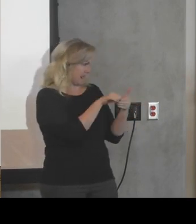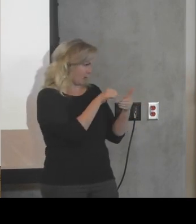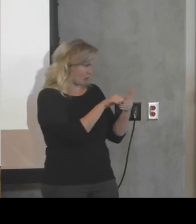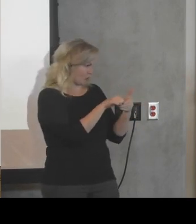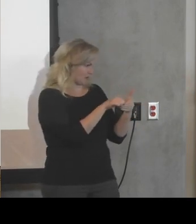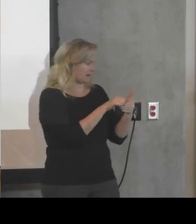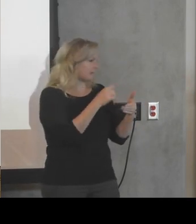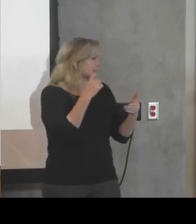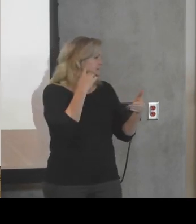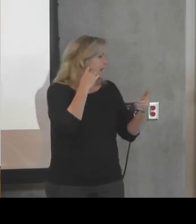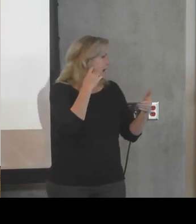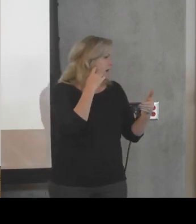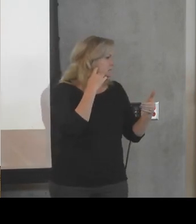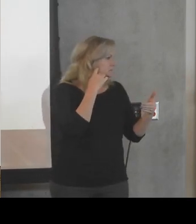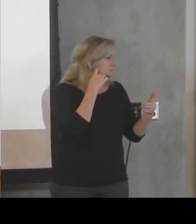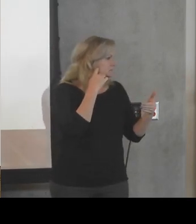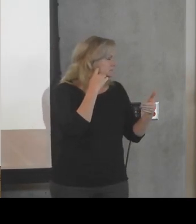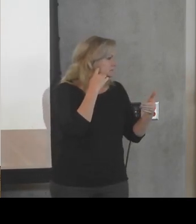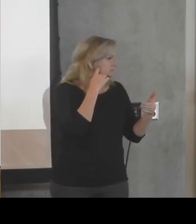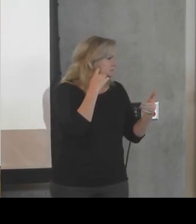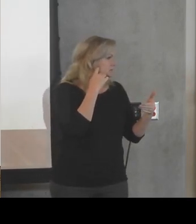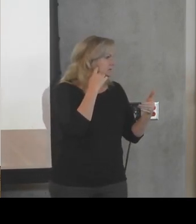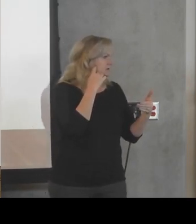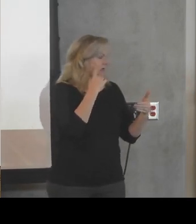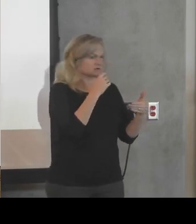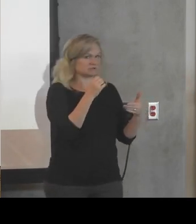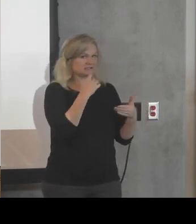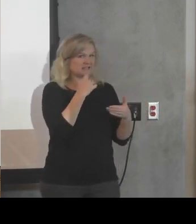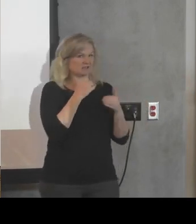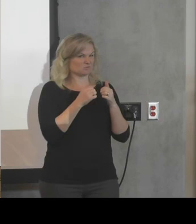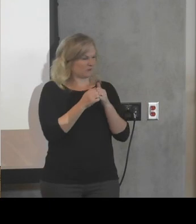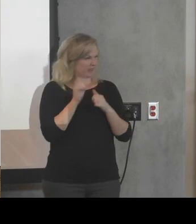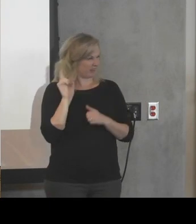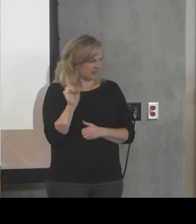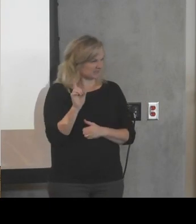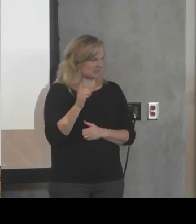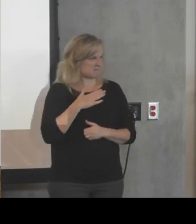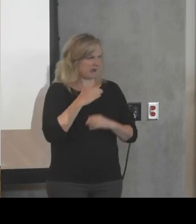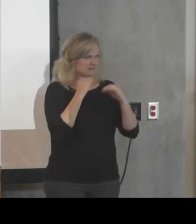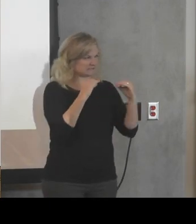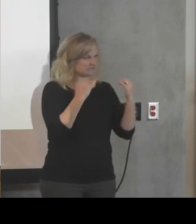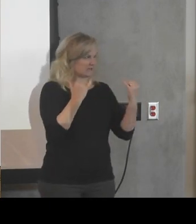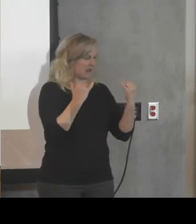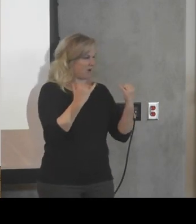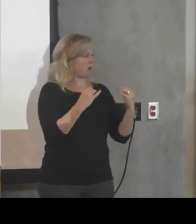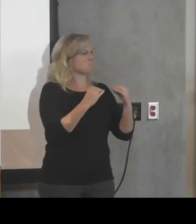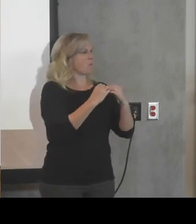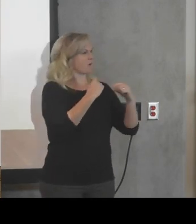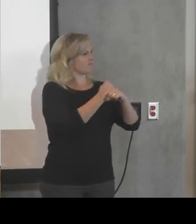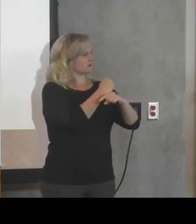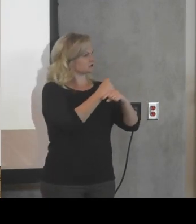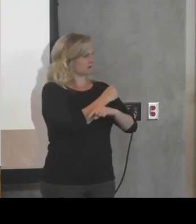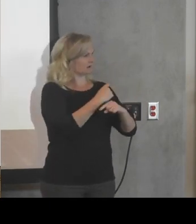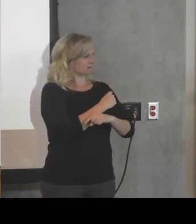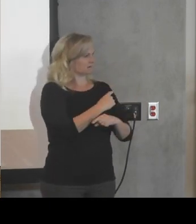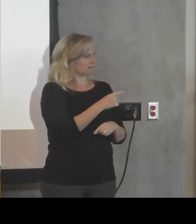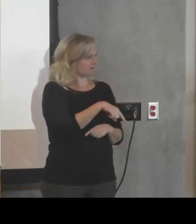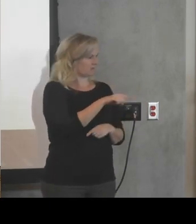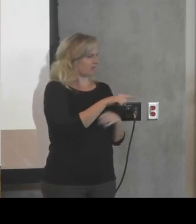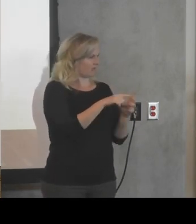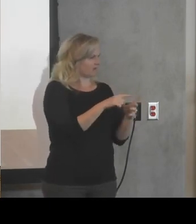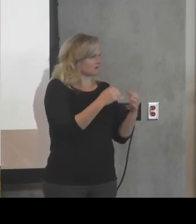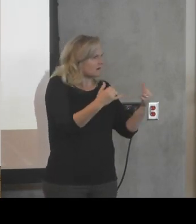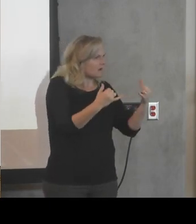they hear the sounds. And my teaching is so much more efficient, and my kids do so well because now they